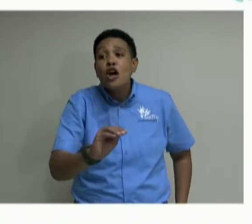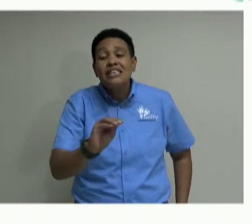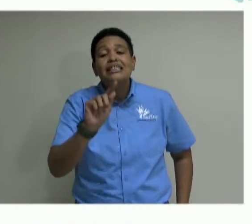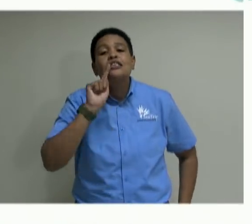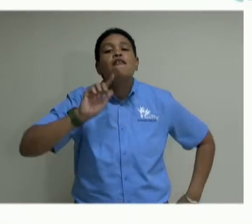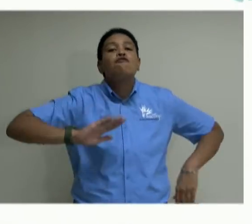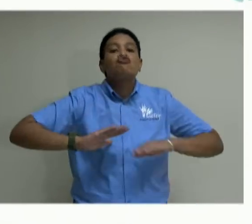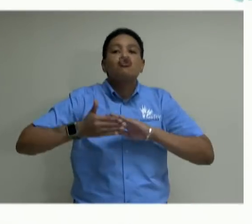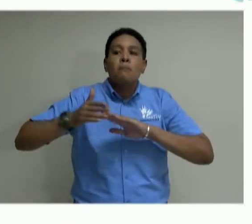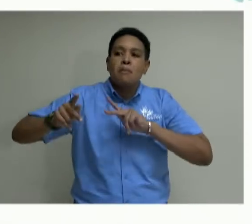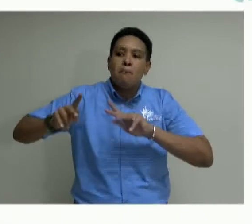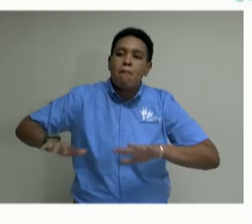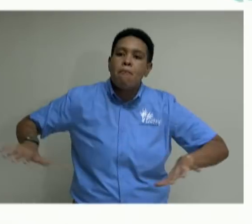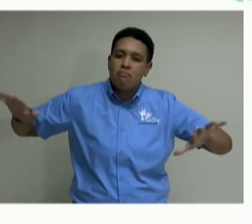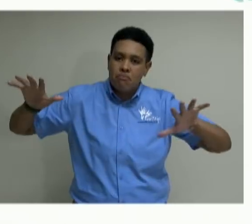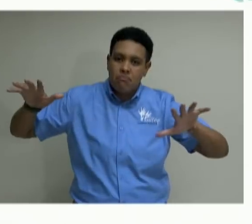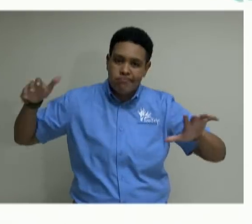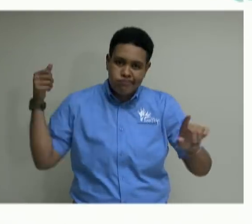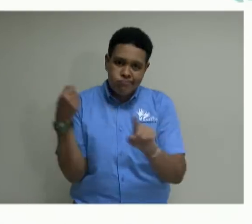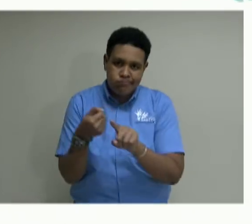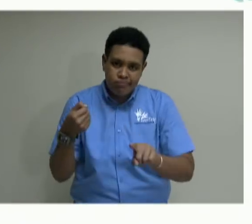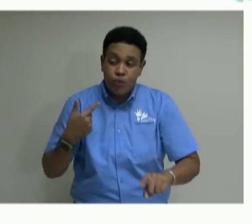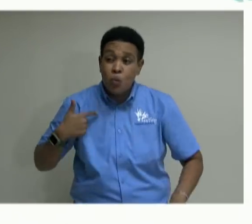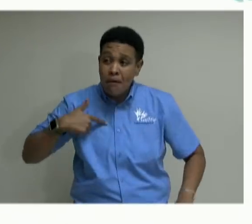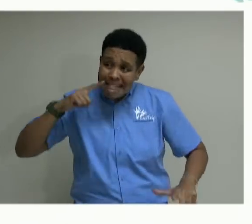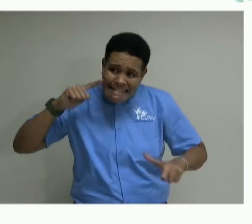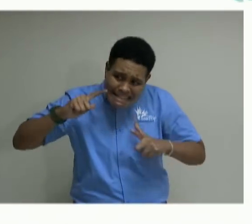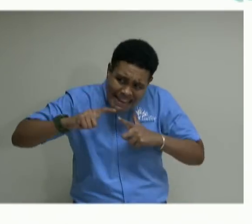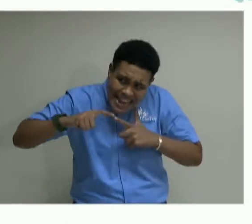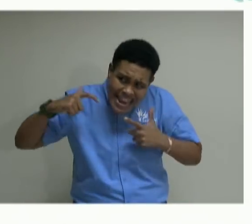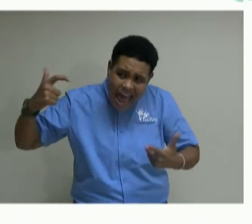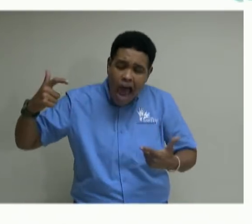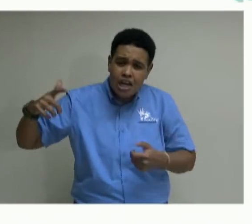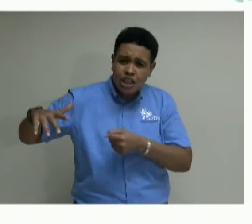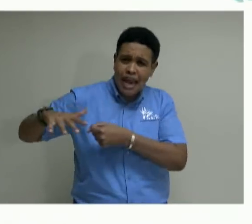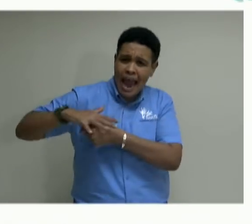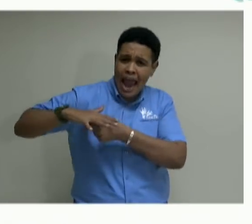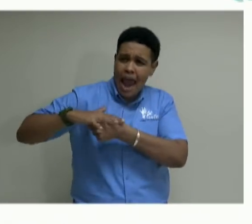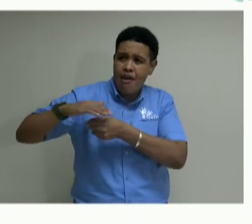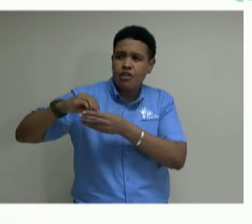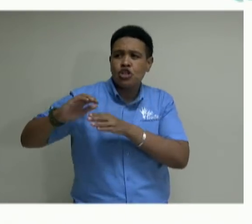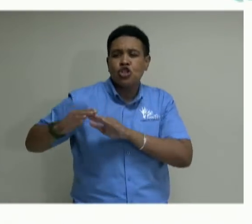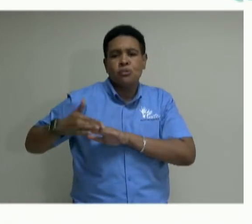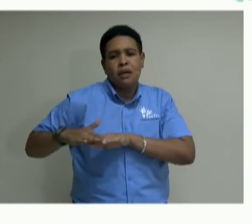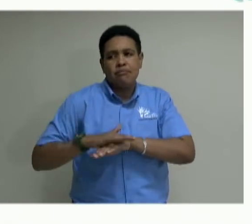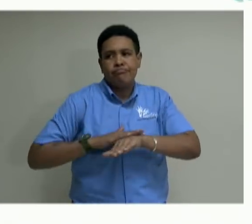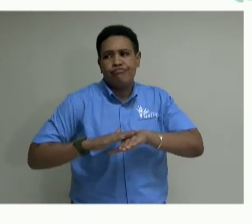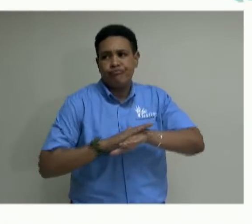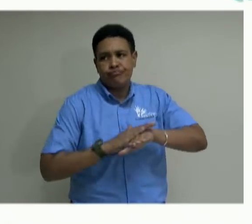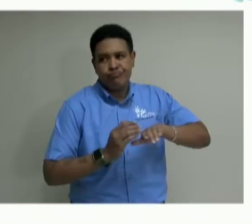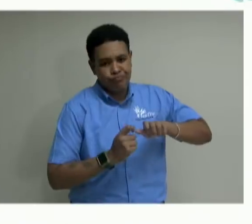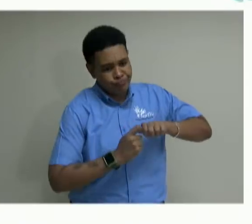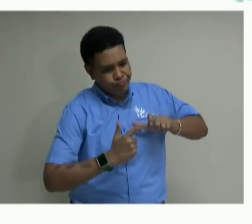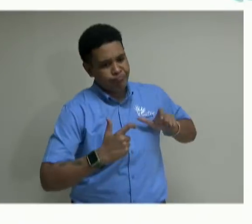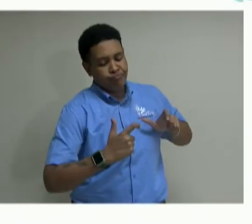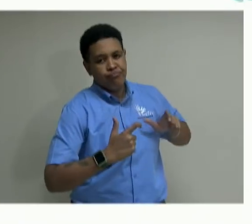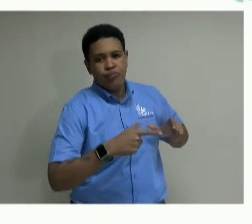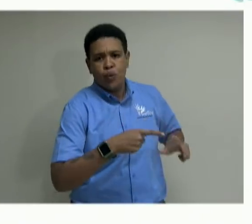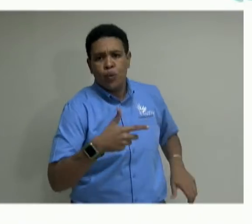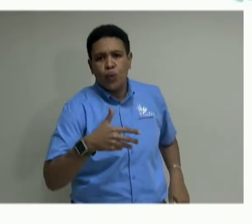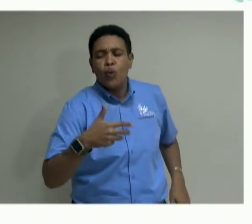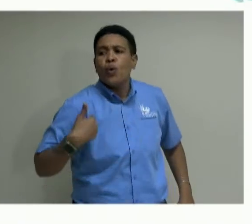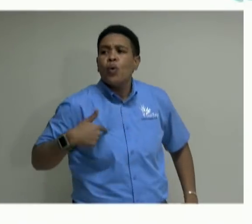the Jamaican population. We have the largest region in the island. We